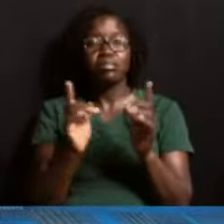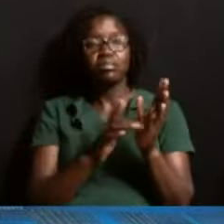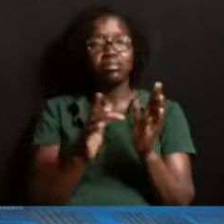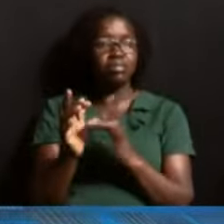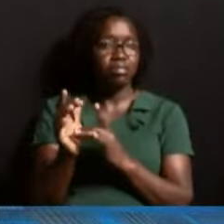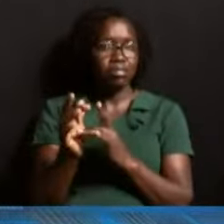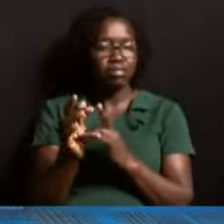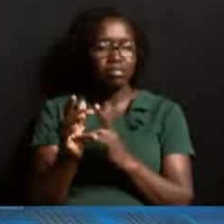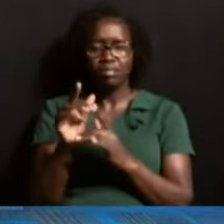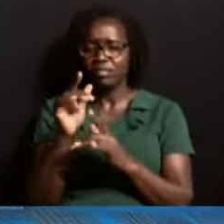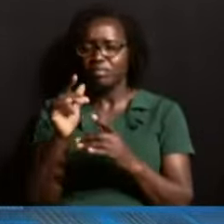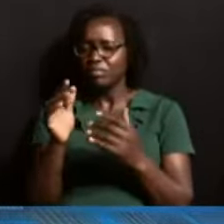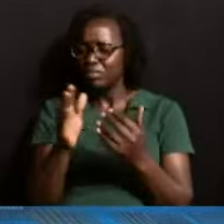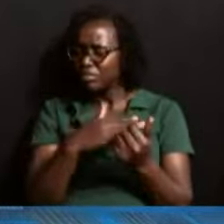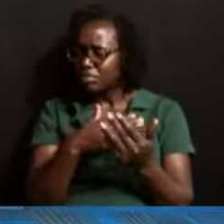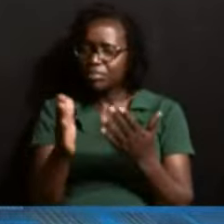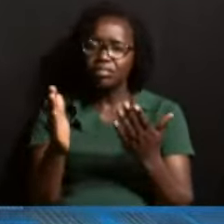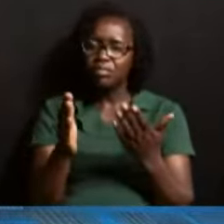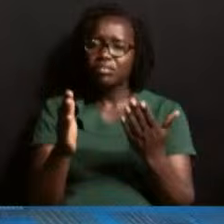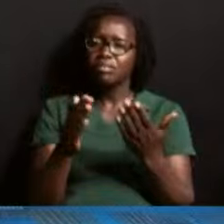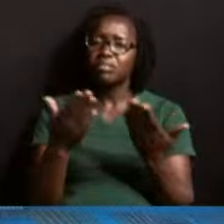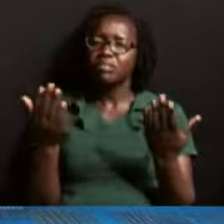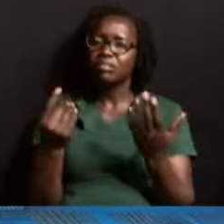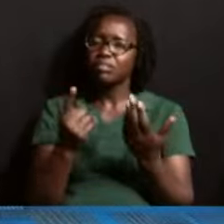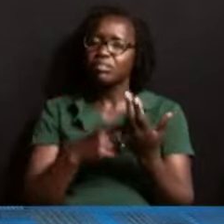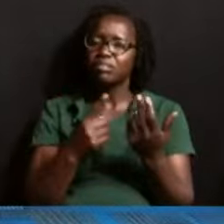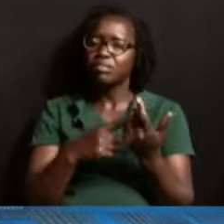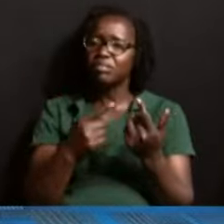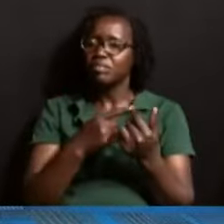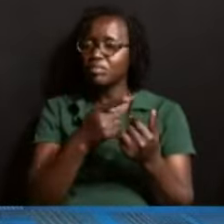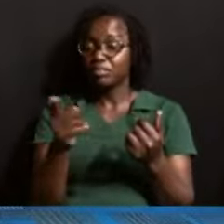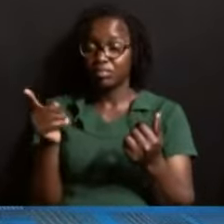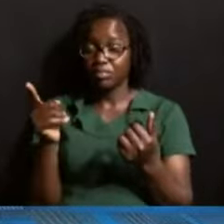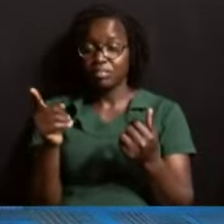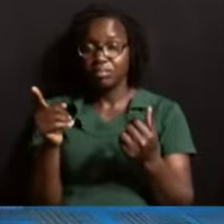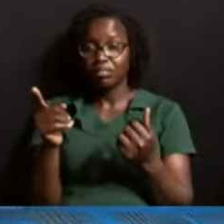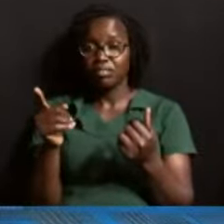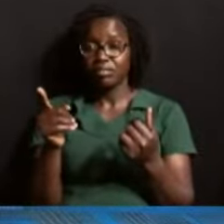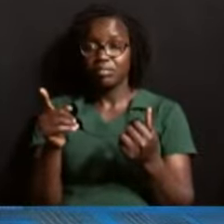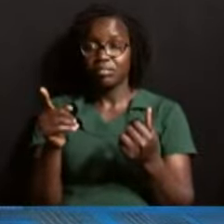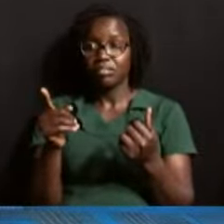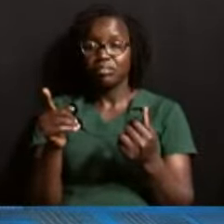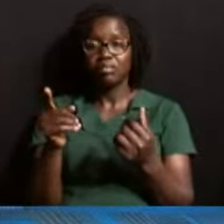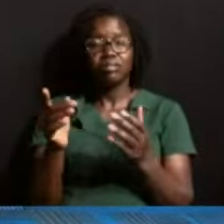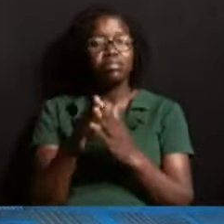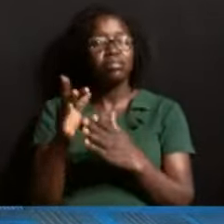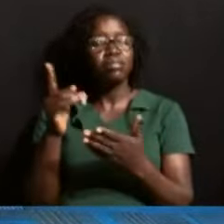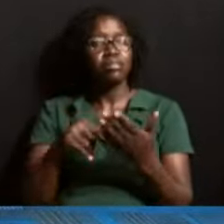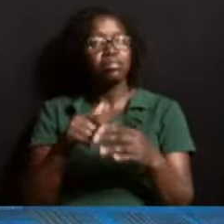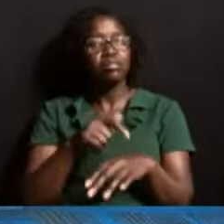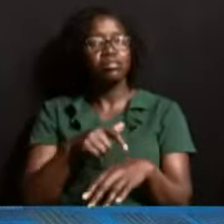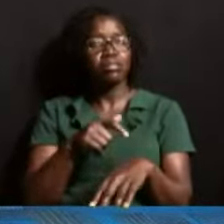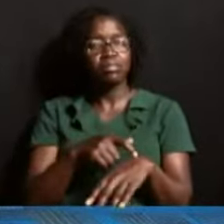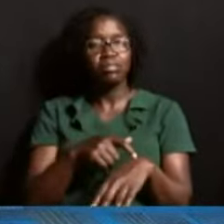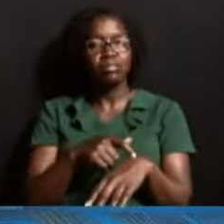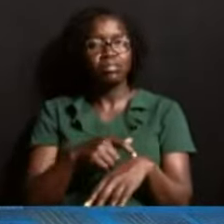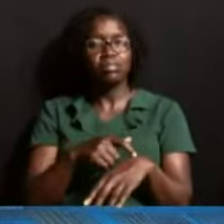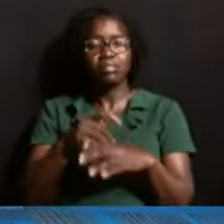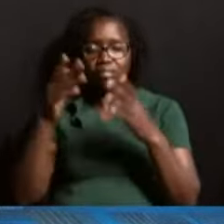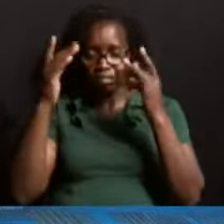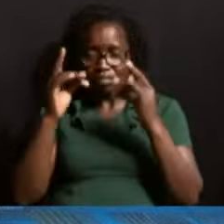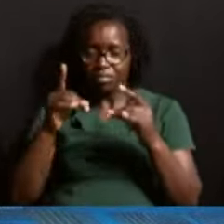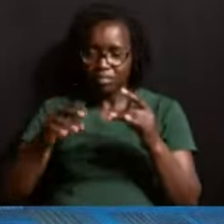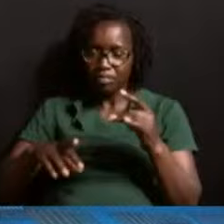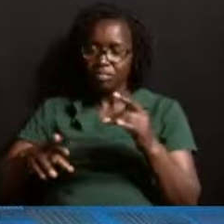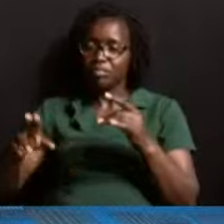it doesn't matter how many of you, it doesn't matter what time you decide to walk into his